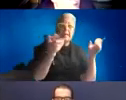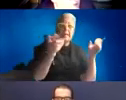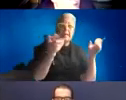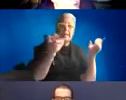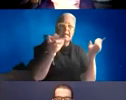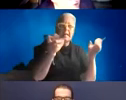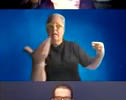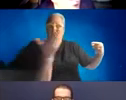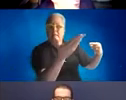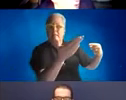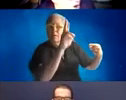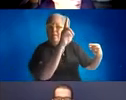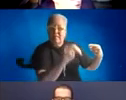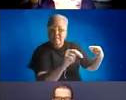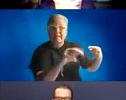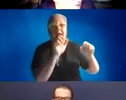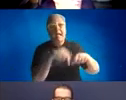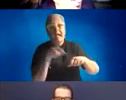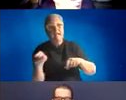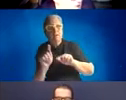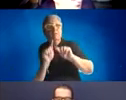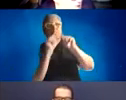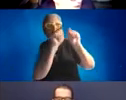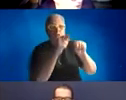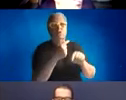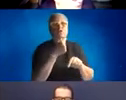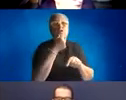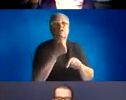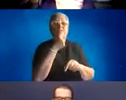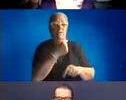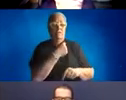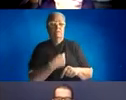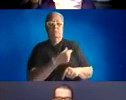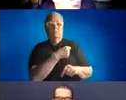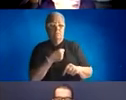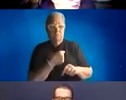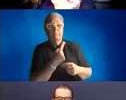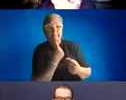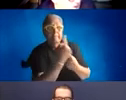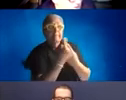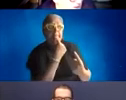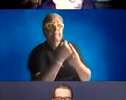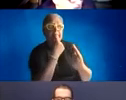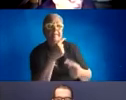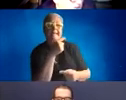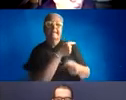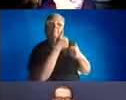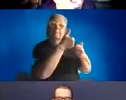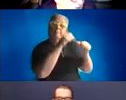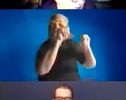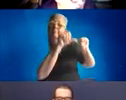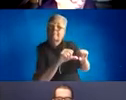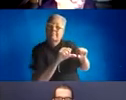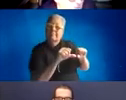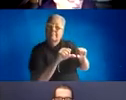this in, either in writing or going to Geneva in person to actually make this point. And the advocacy message is